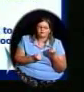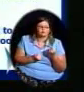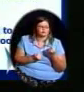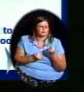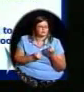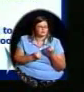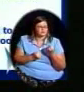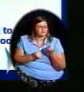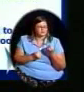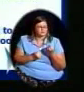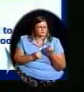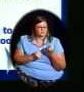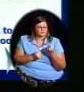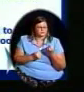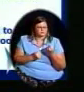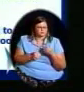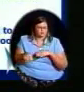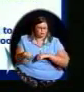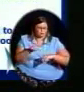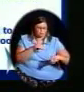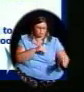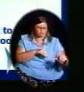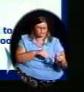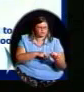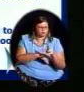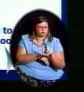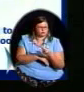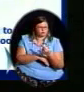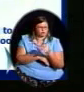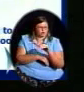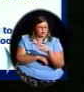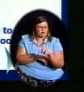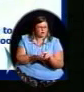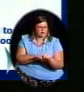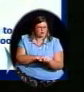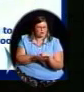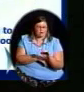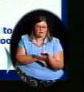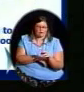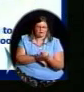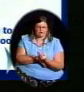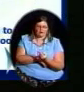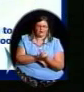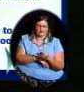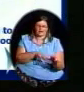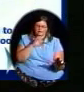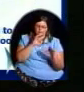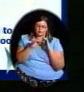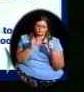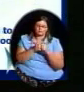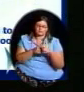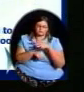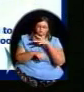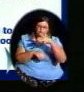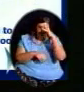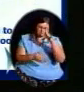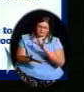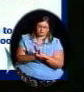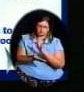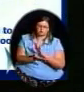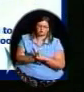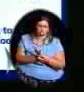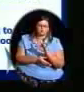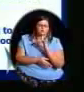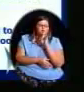leaving that elementary school setting, going into junior high. Communication from parents in the community and the school at those ages